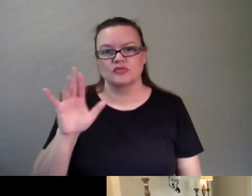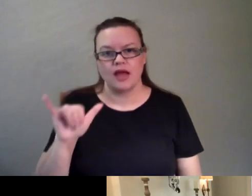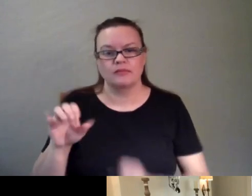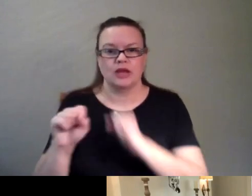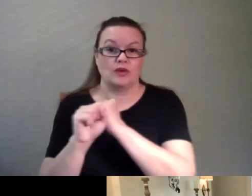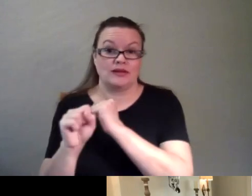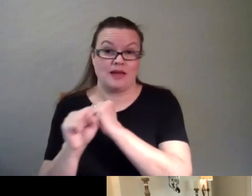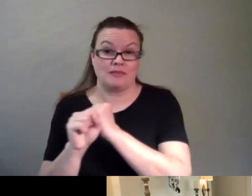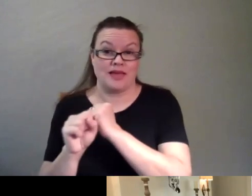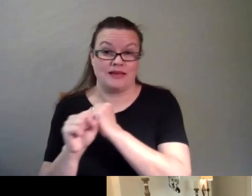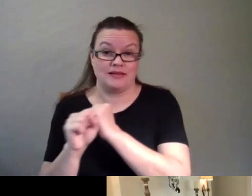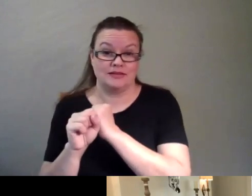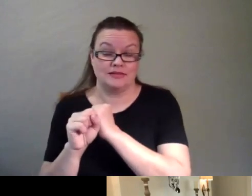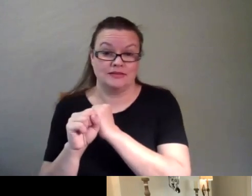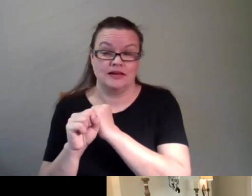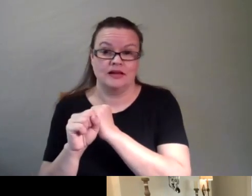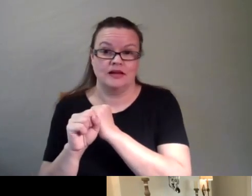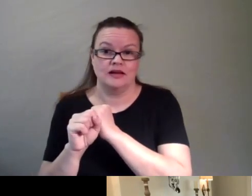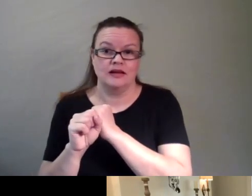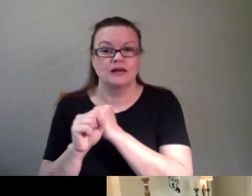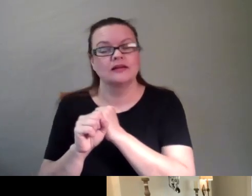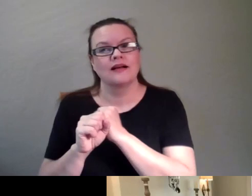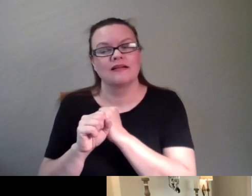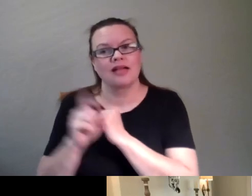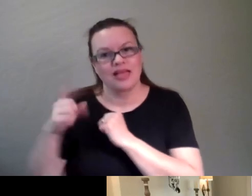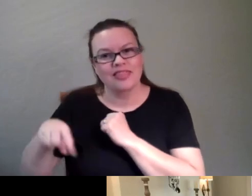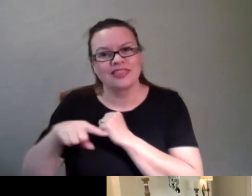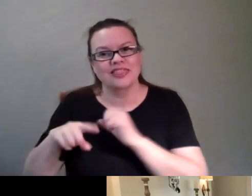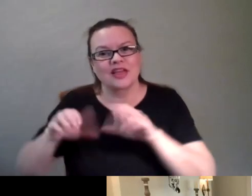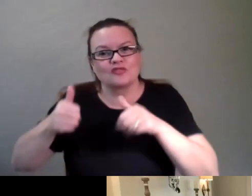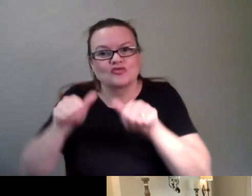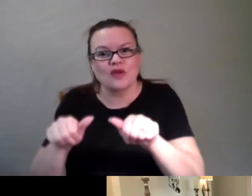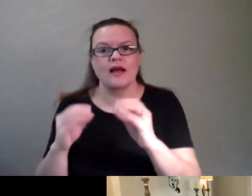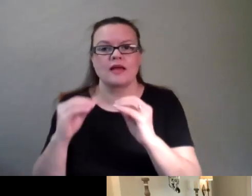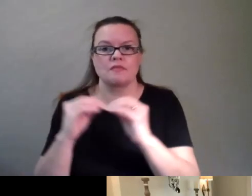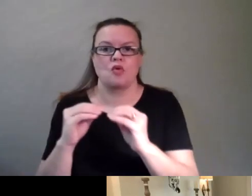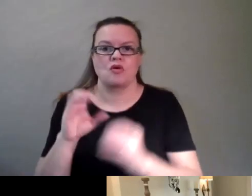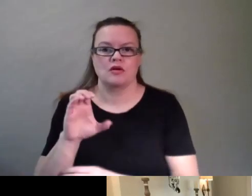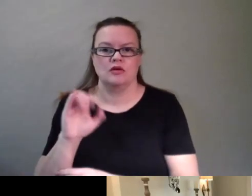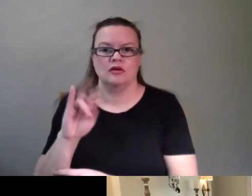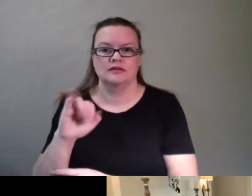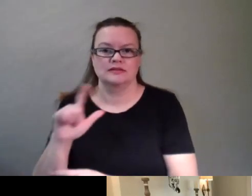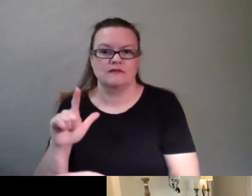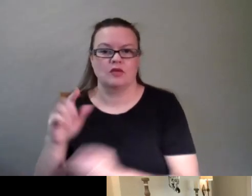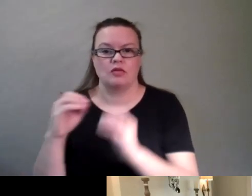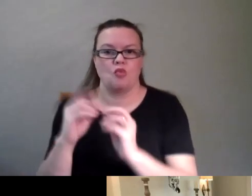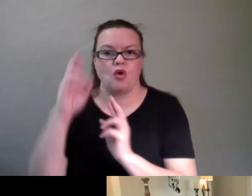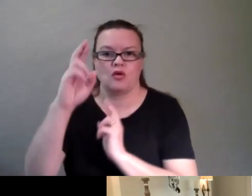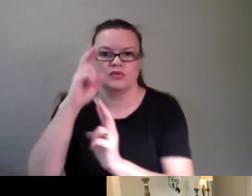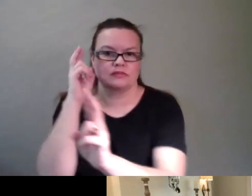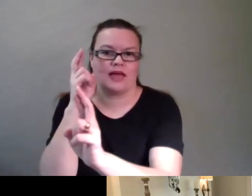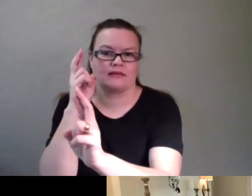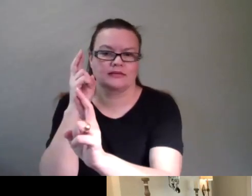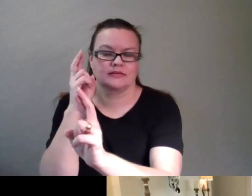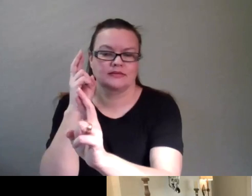actually being more civil. And I think we need to be speaking out about those kind of